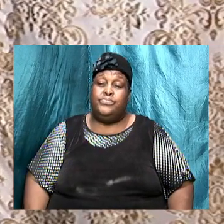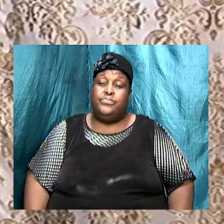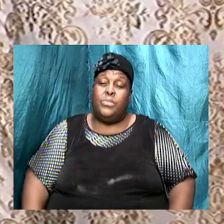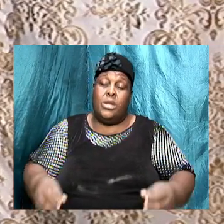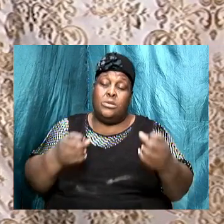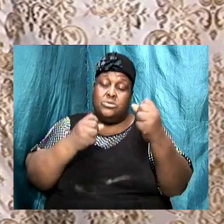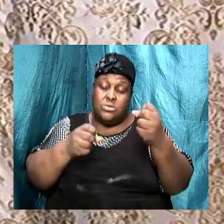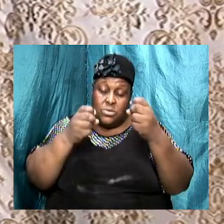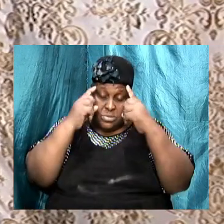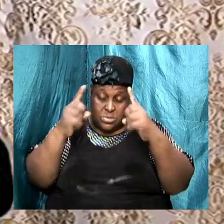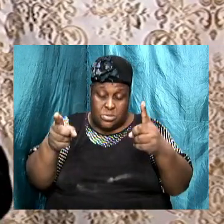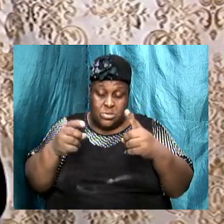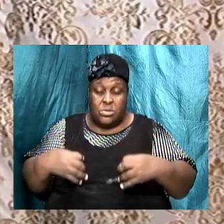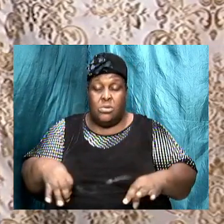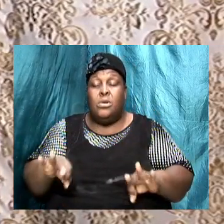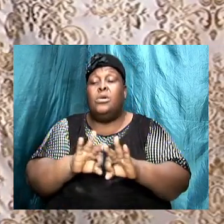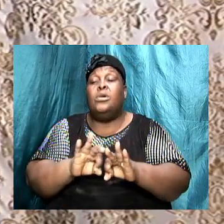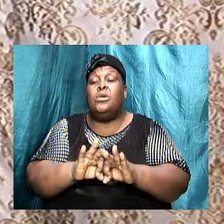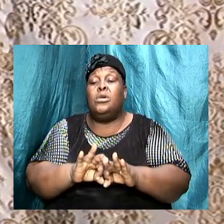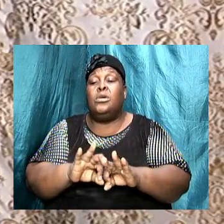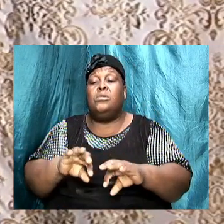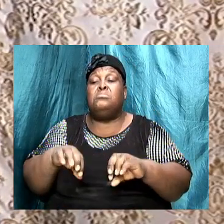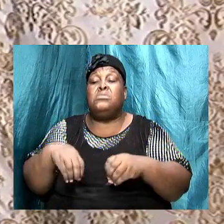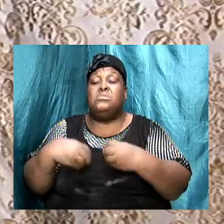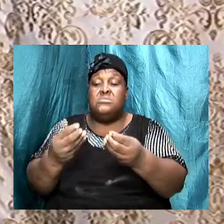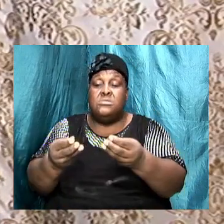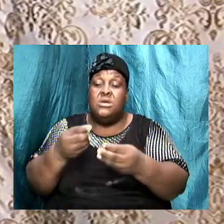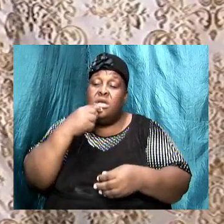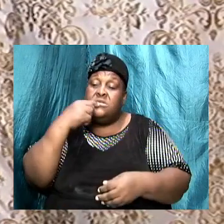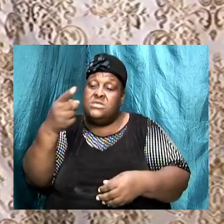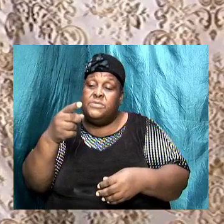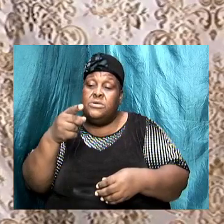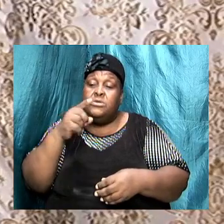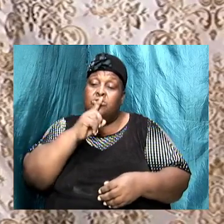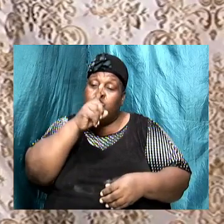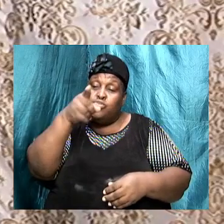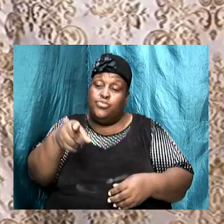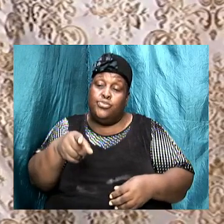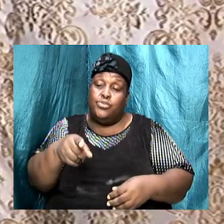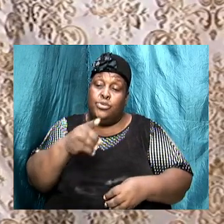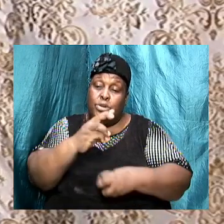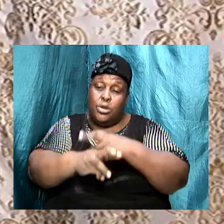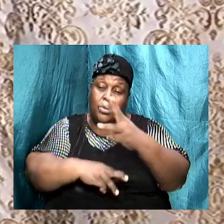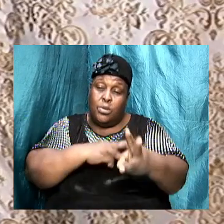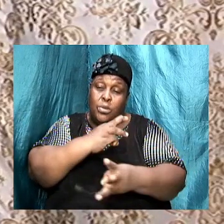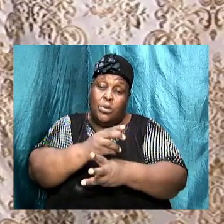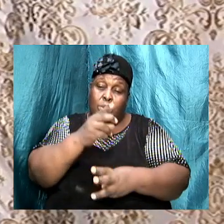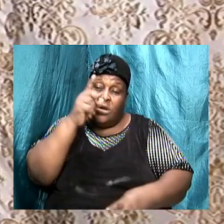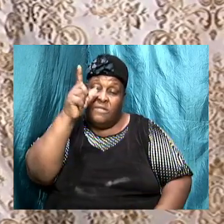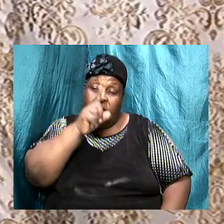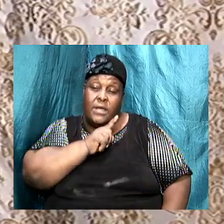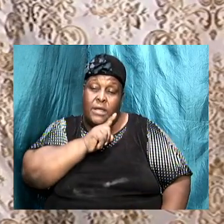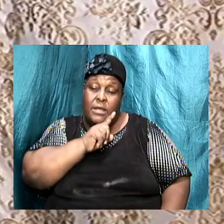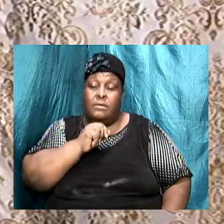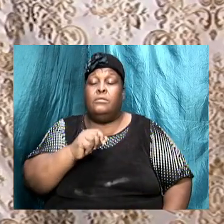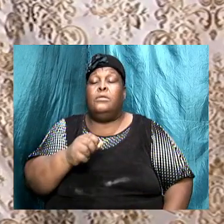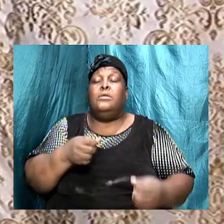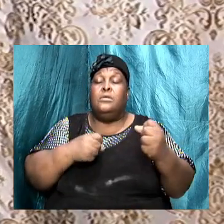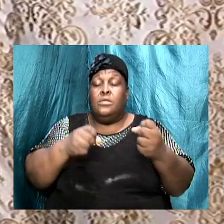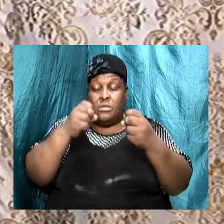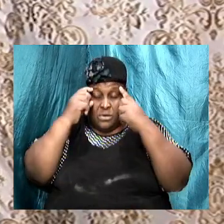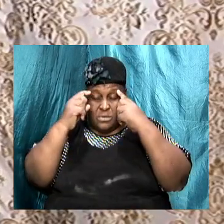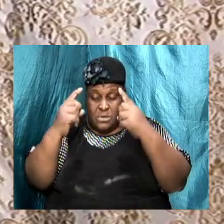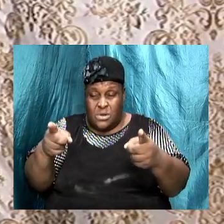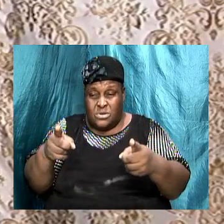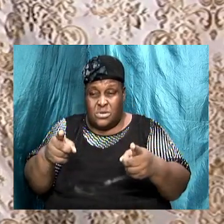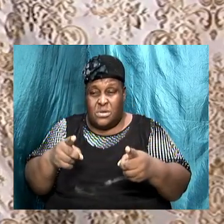sound doctrine is important because it presents the truth in a world of falsehood. Sound doctrine is important